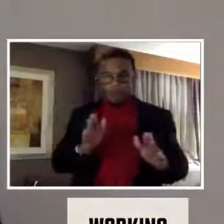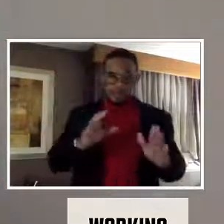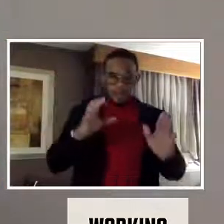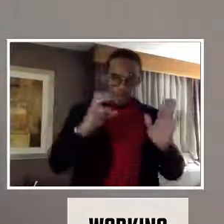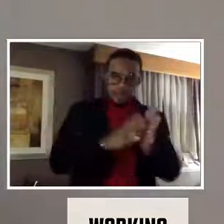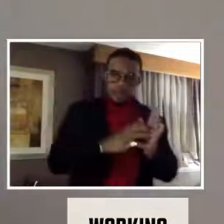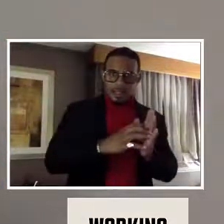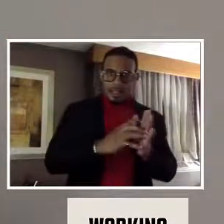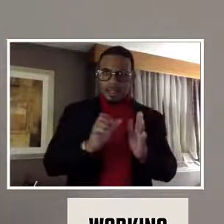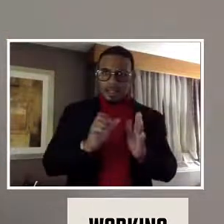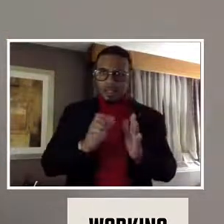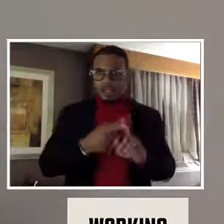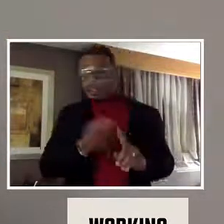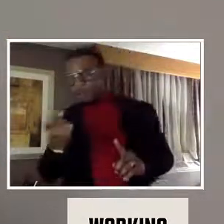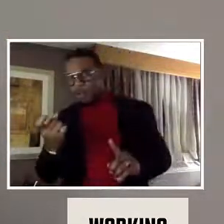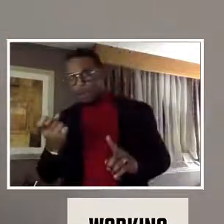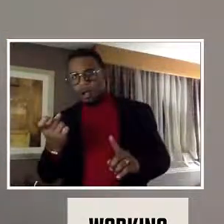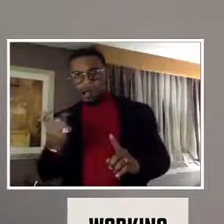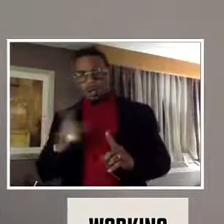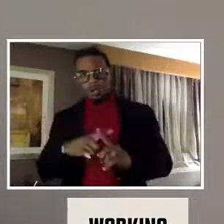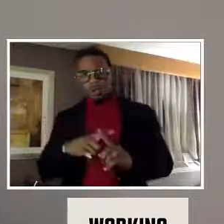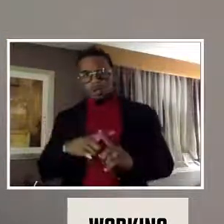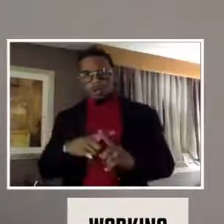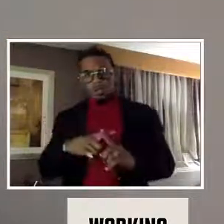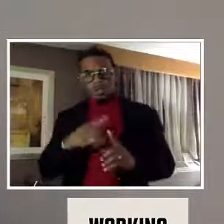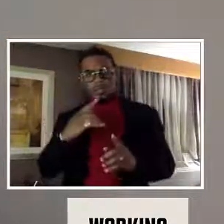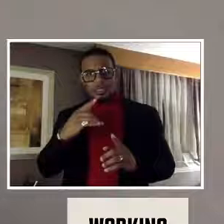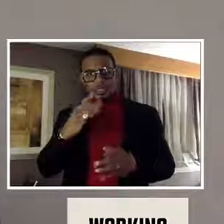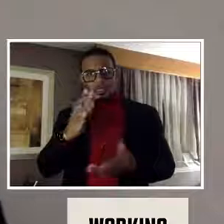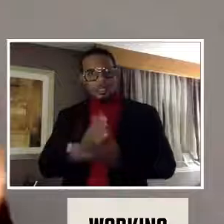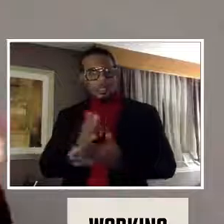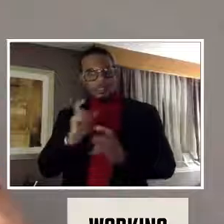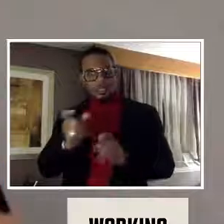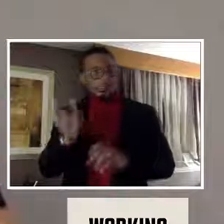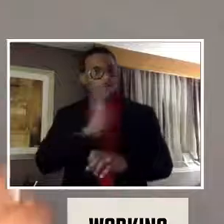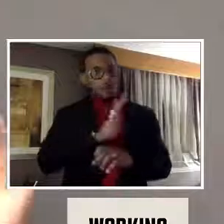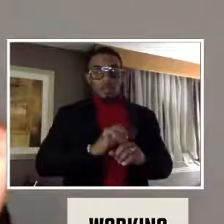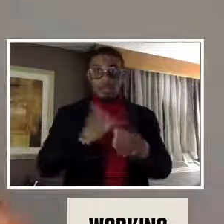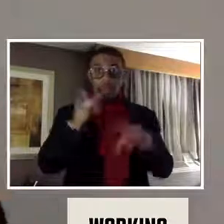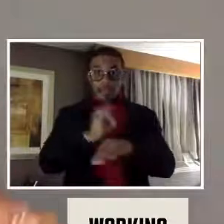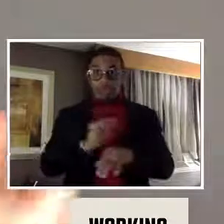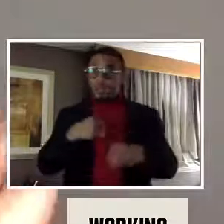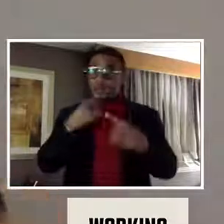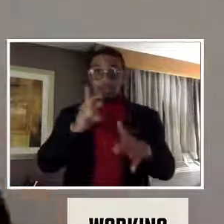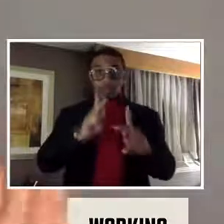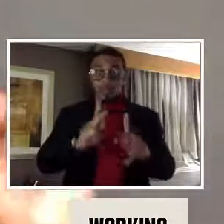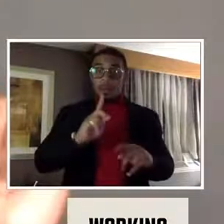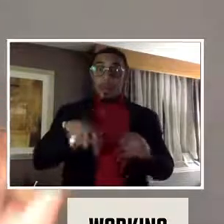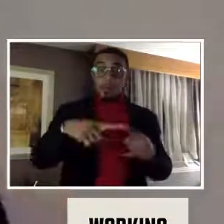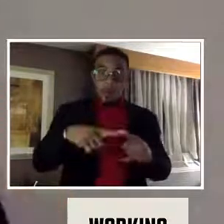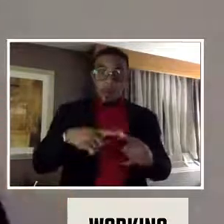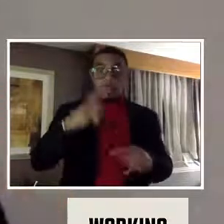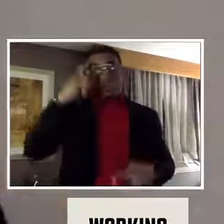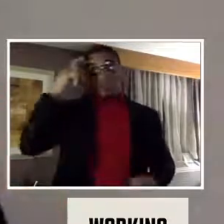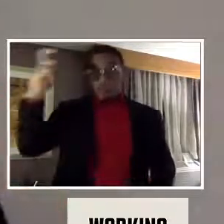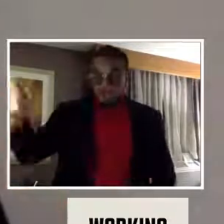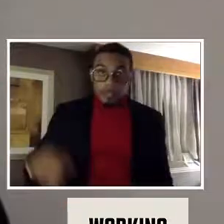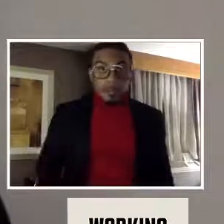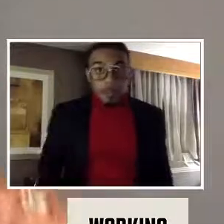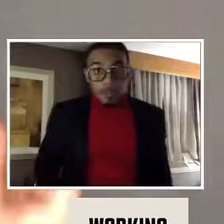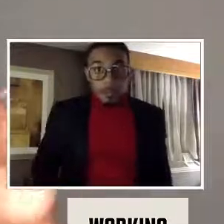text and he defaulted to a stump that he had given before. Tonight, we told people about the